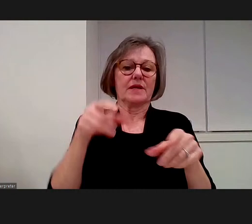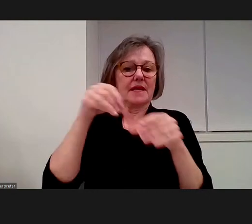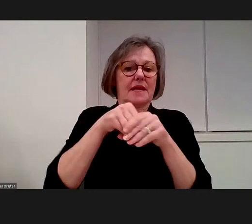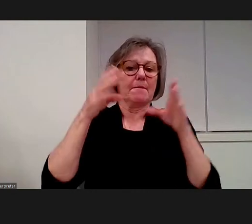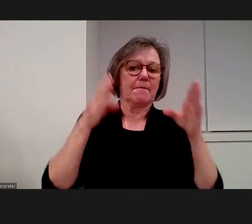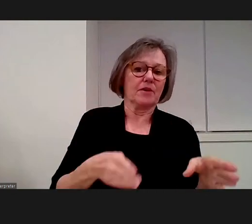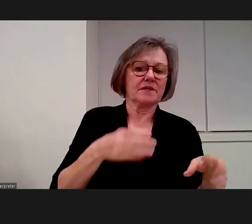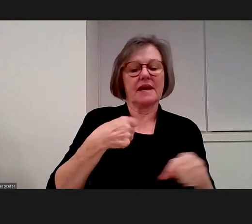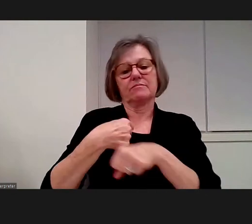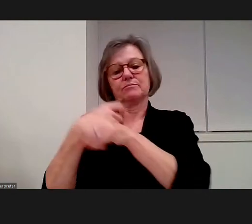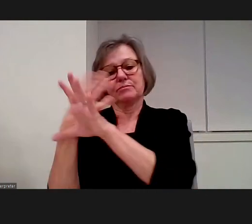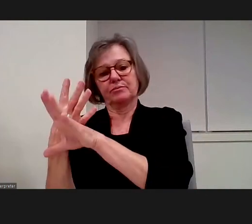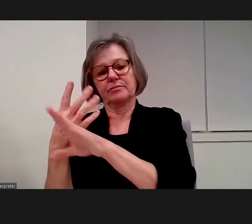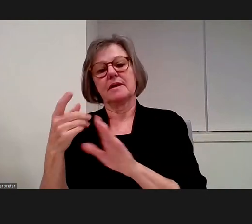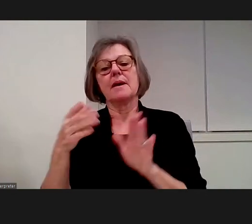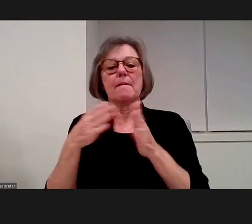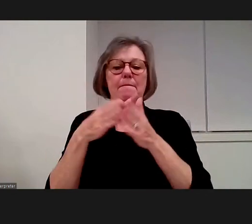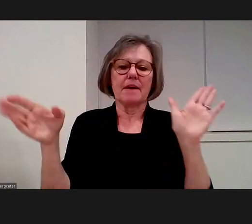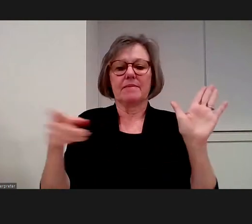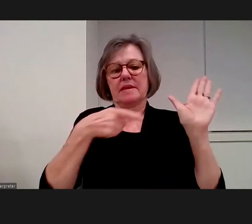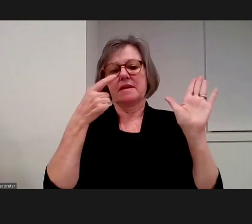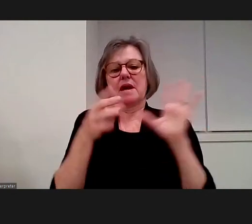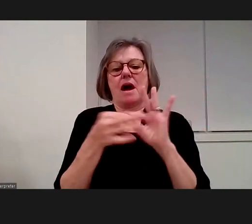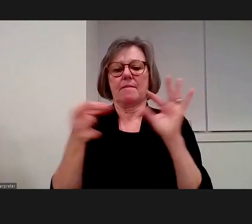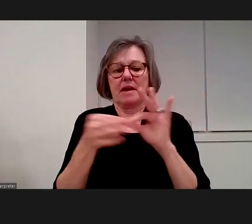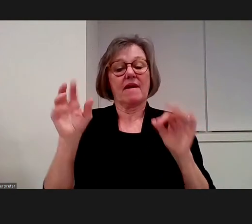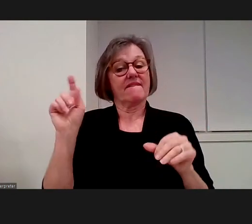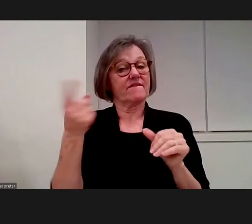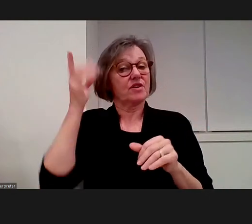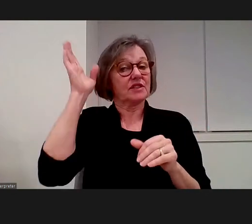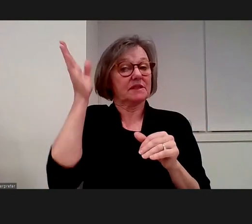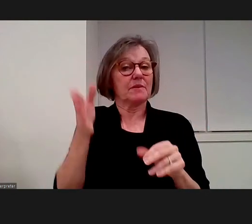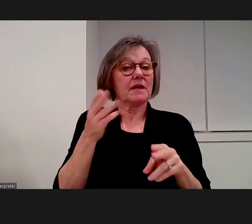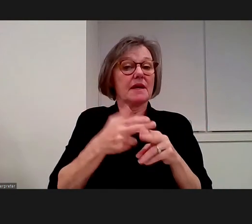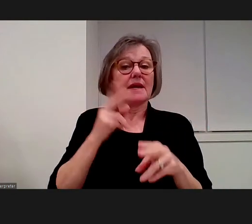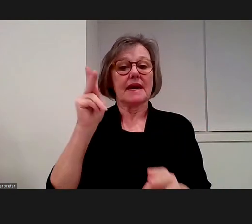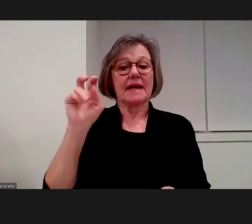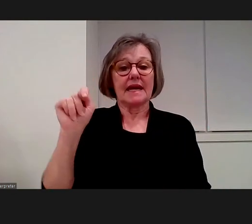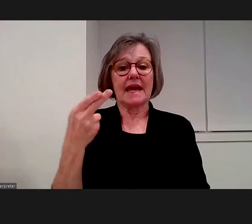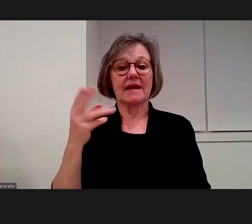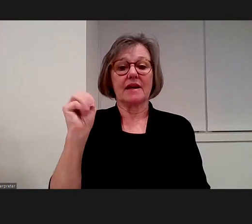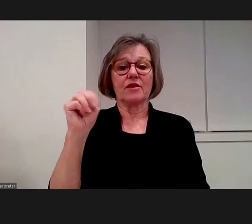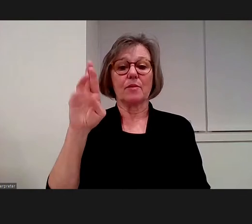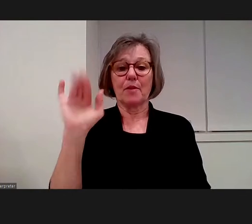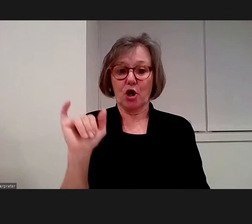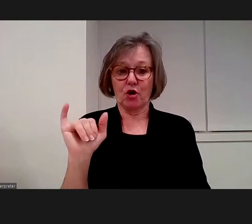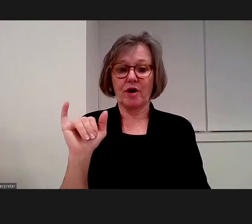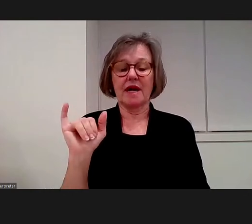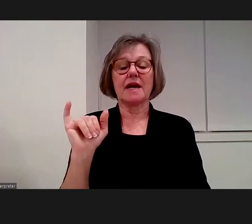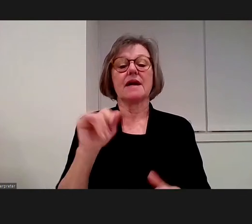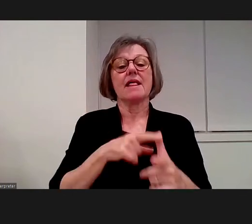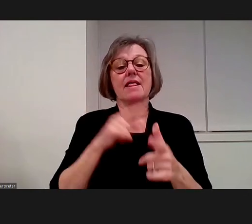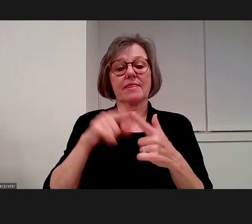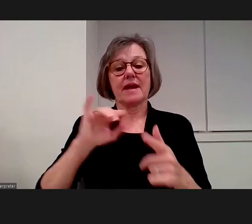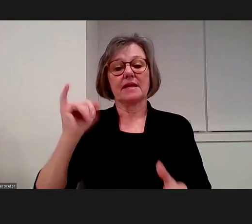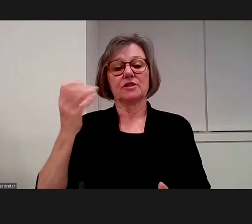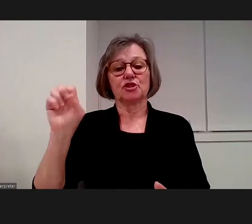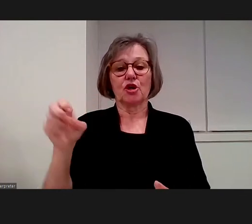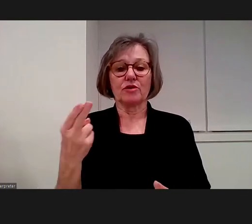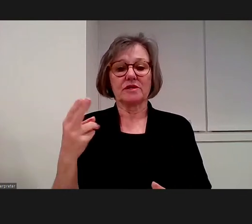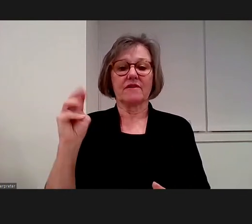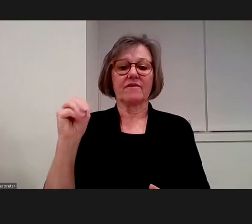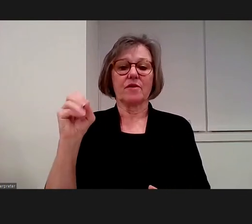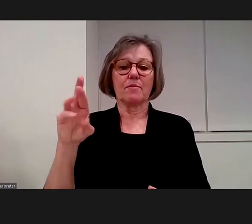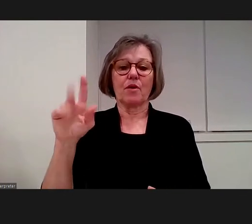and virtual public comment session. Our first speaker is Kenneth Murray, followed by Joseph